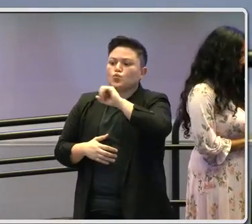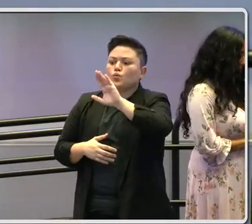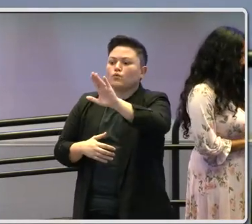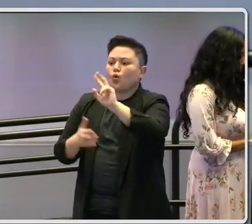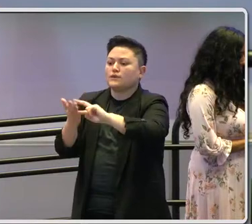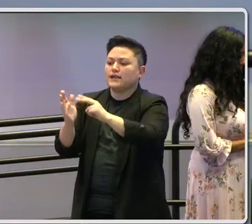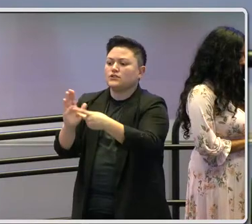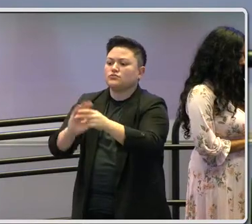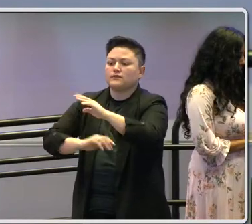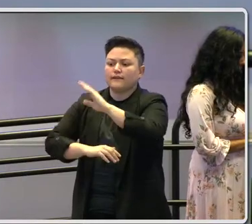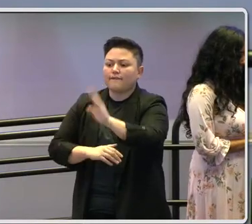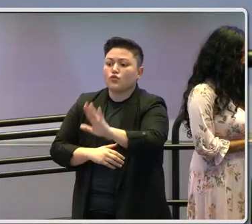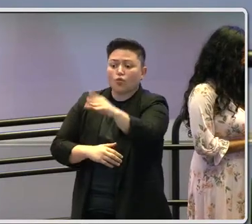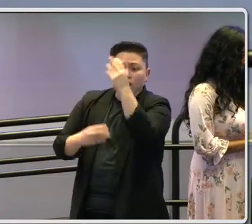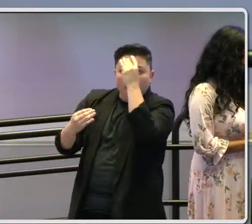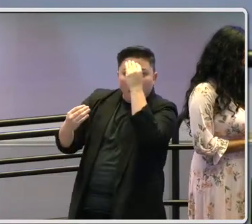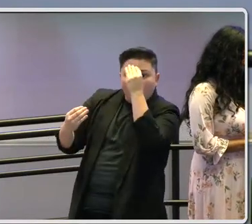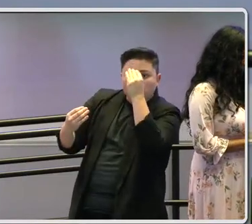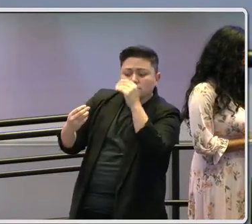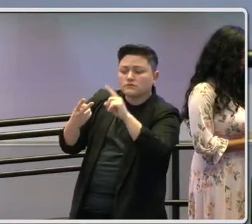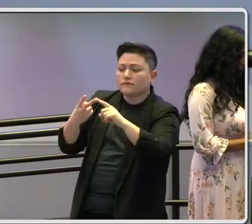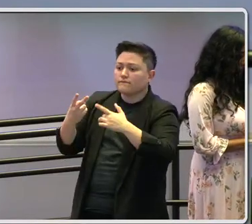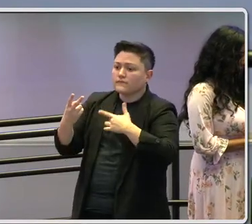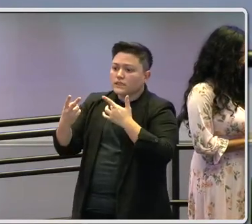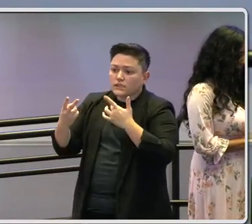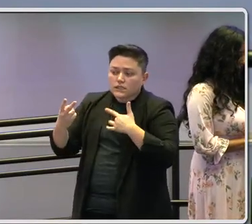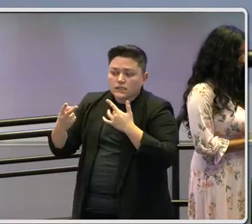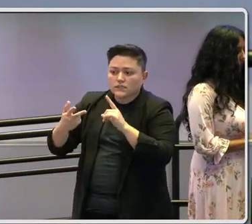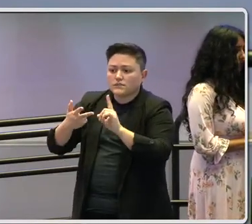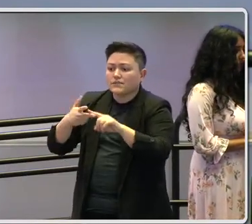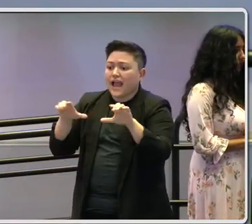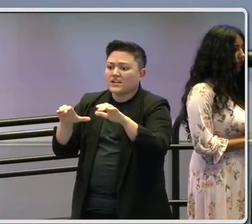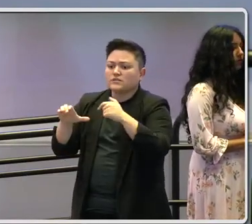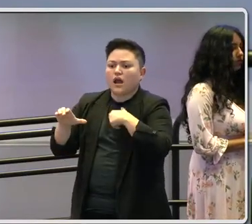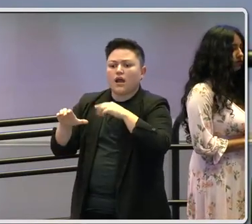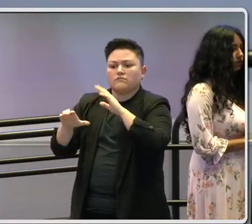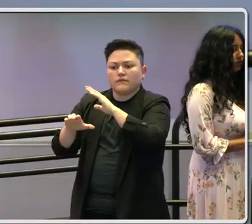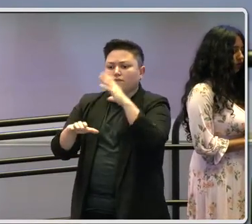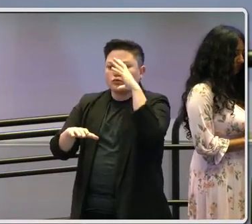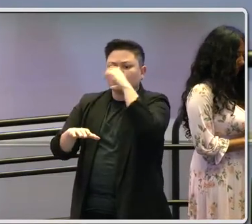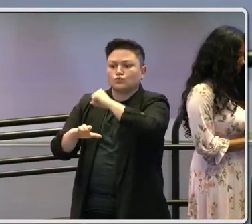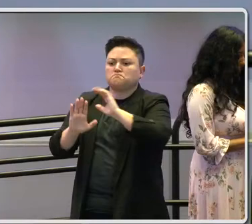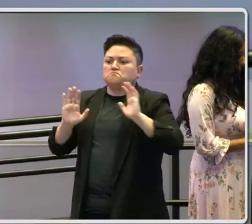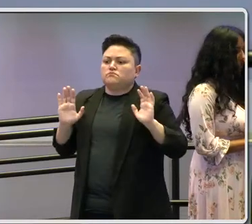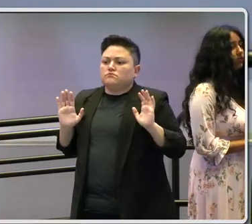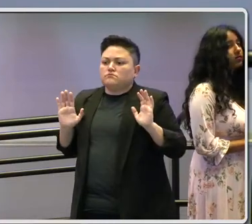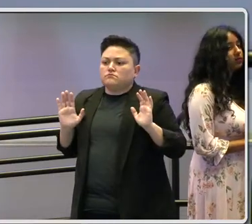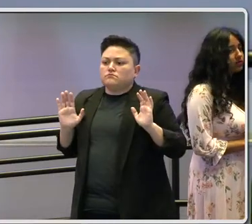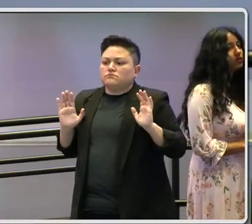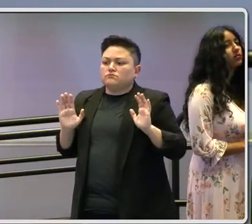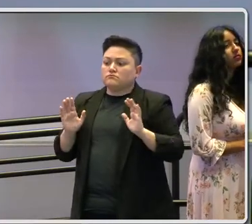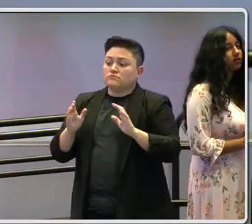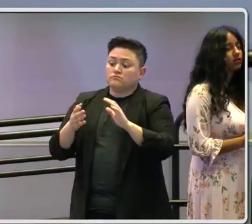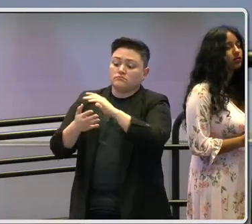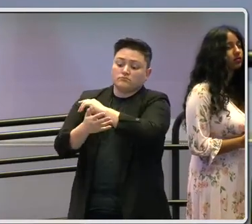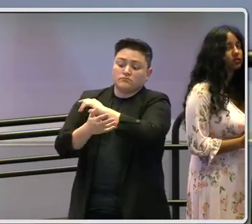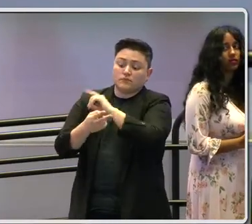other people's thoughts, feelings, or actions. And number